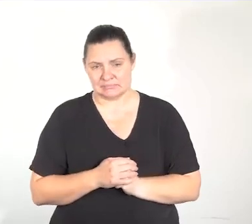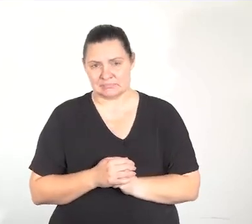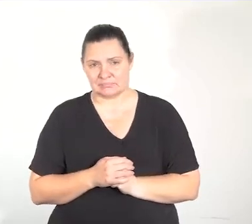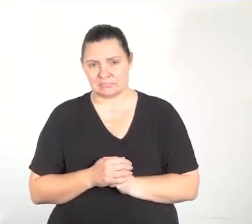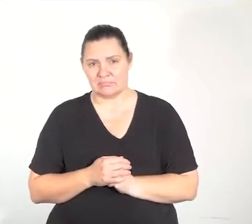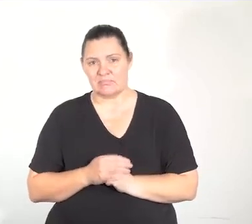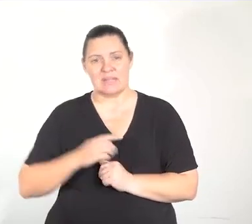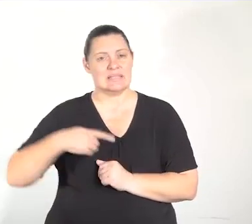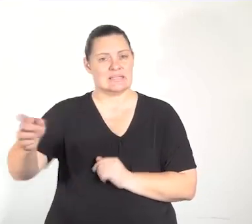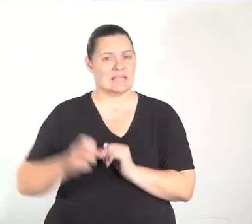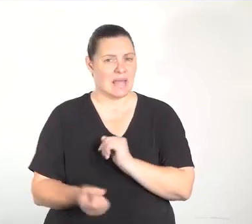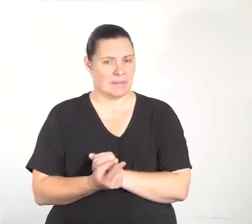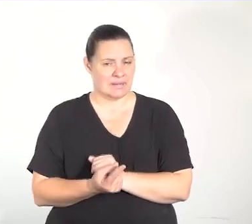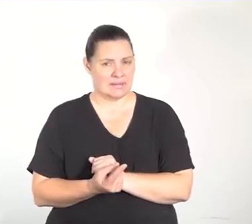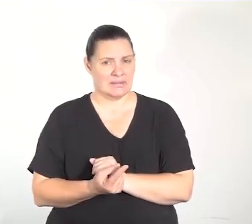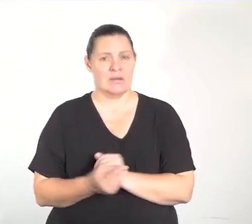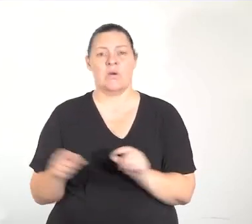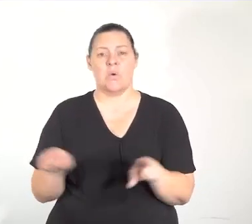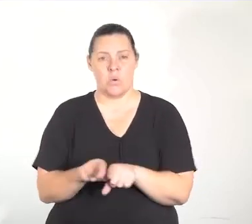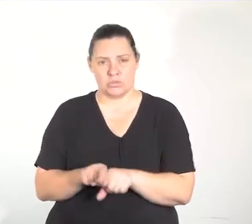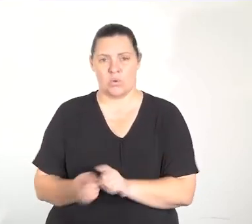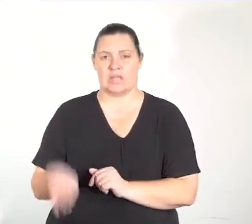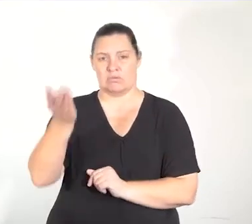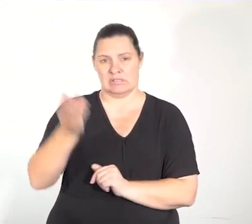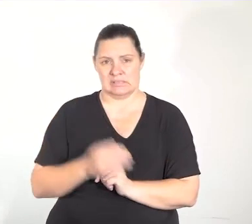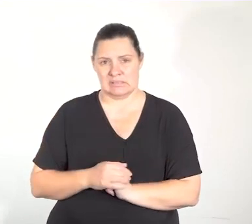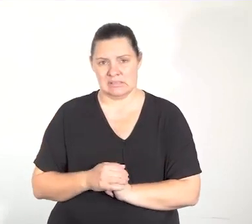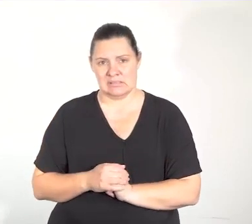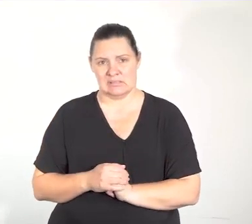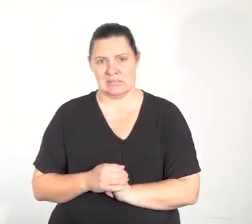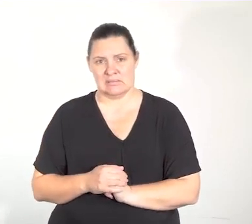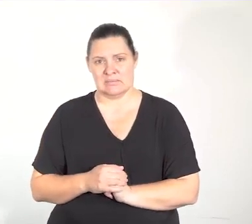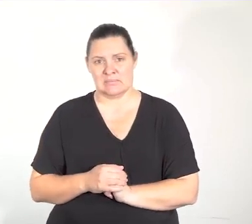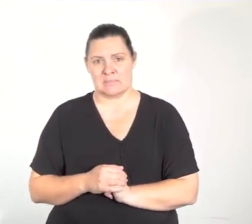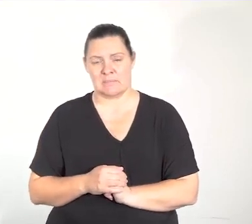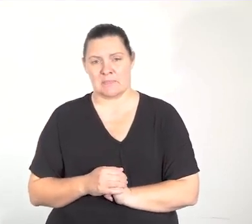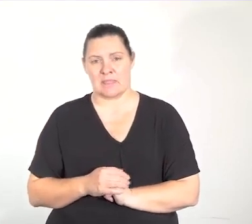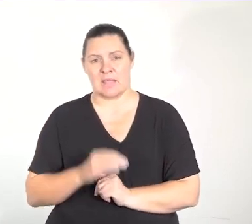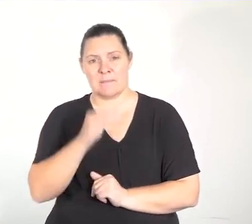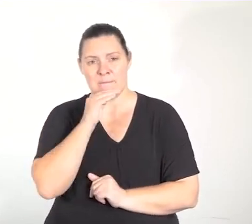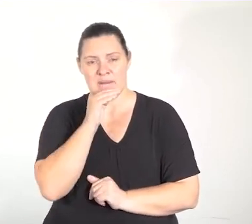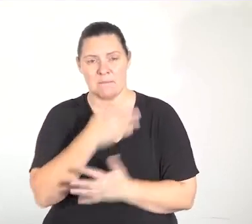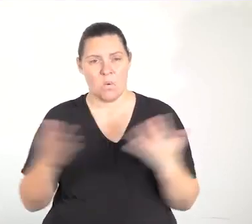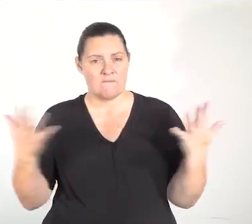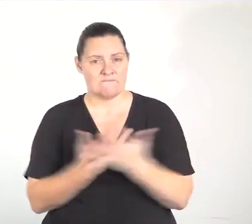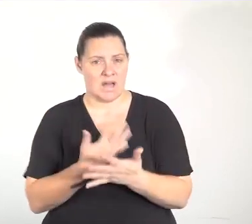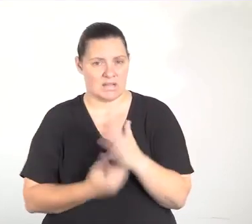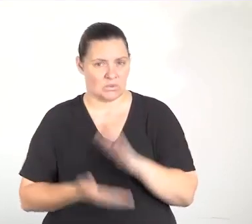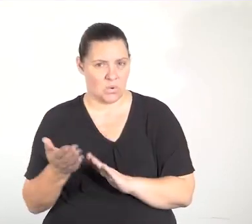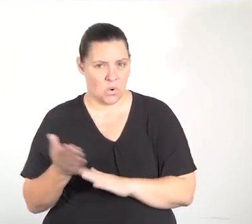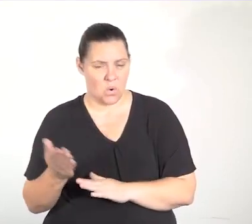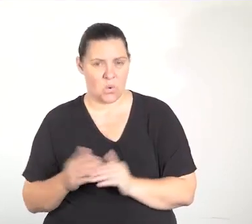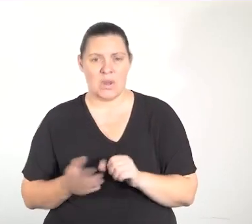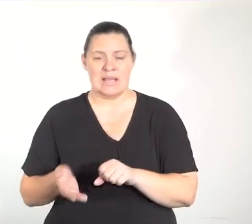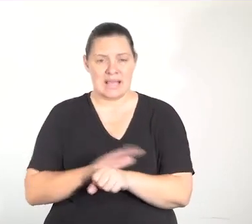speed, what happened to our distance? So our distance also increased. Now, that means that the faster you go,